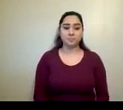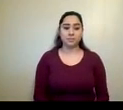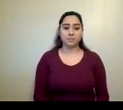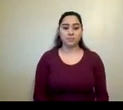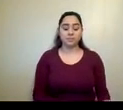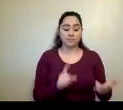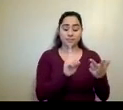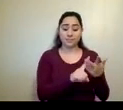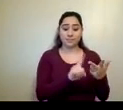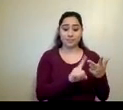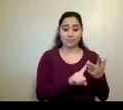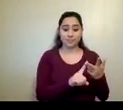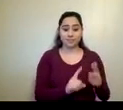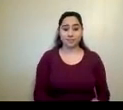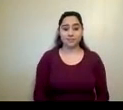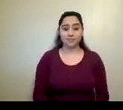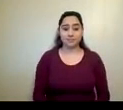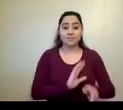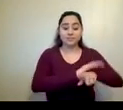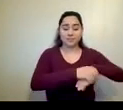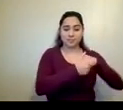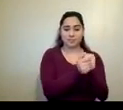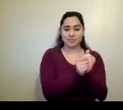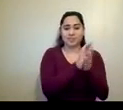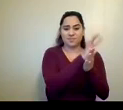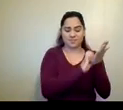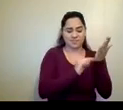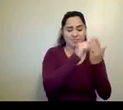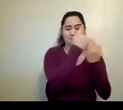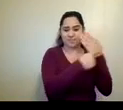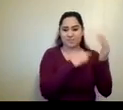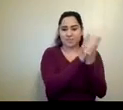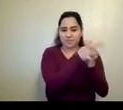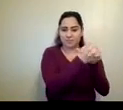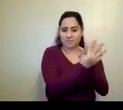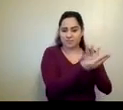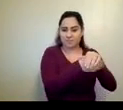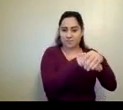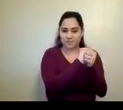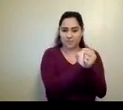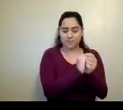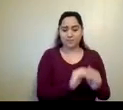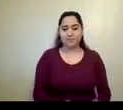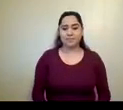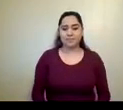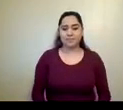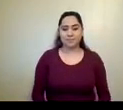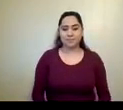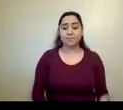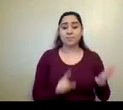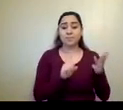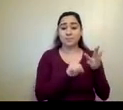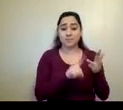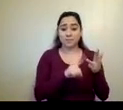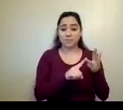Step 3, rub your hands together and scrub everywhere, all parts of your hands. Step 4, wash the front